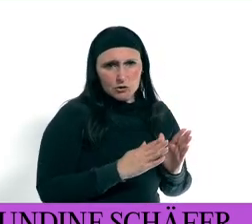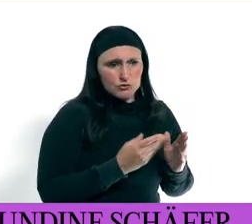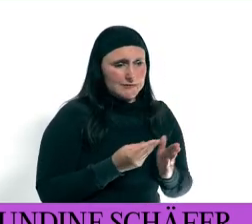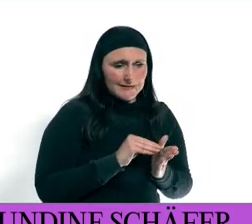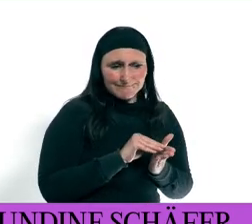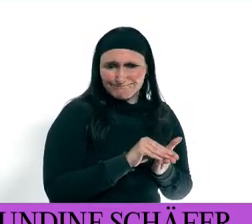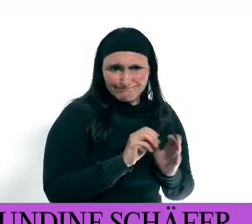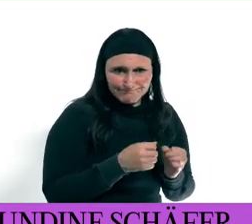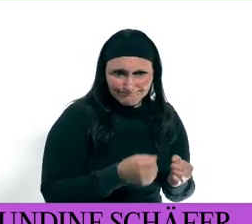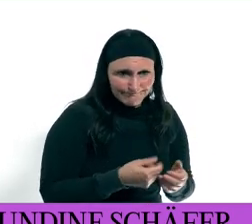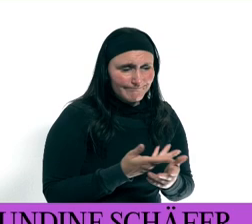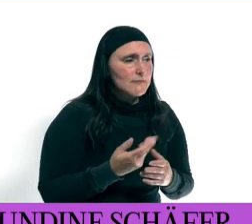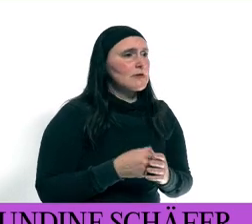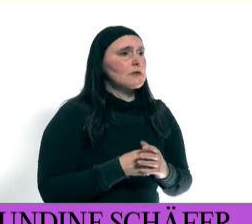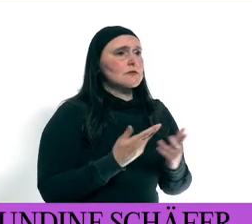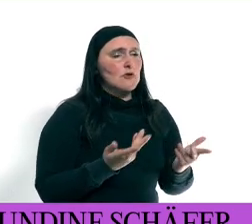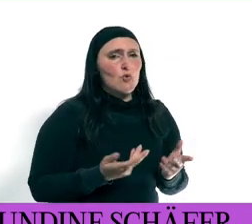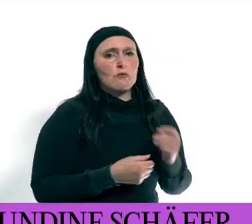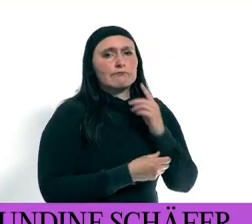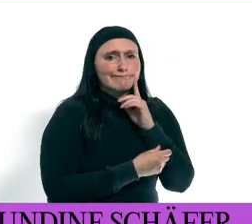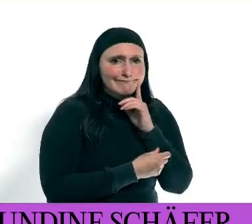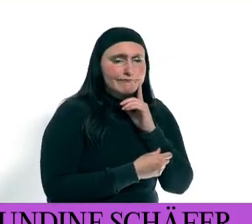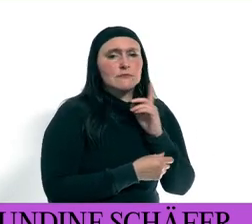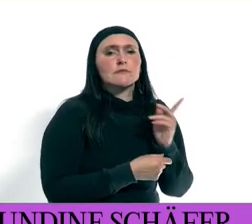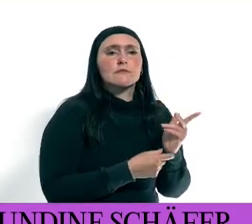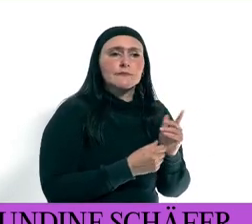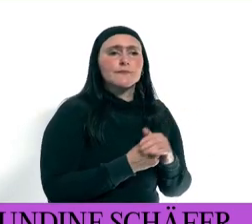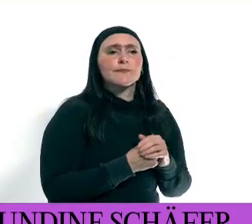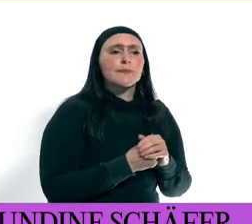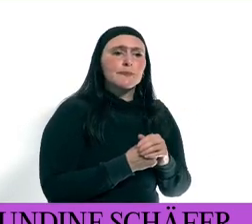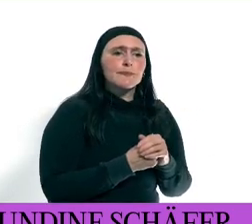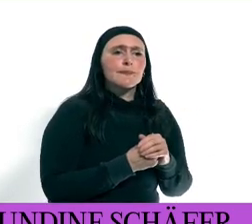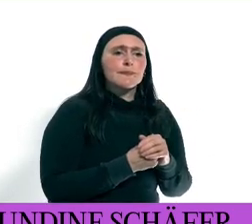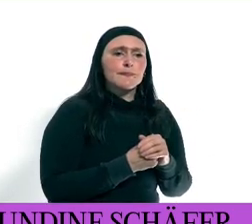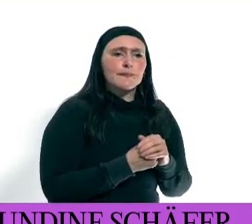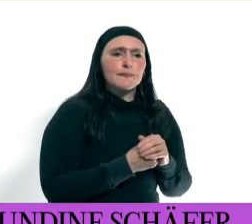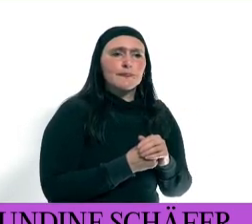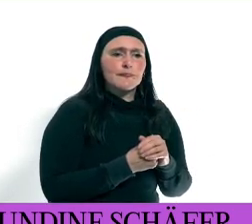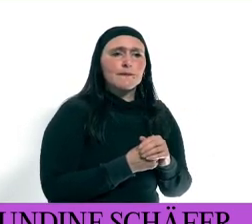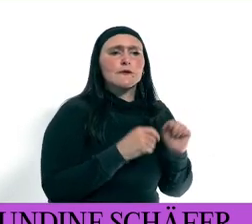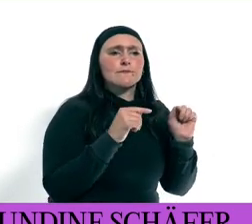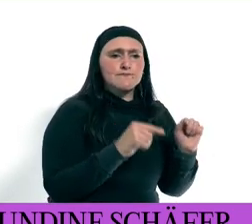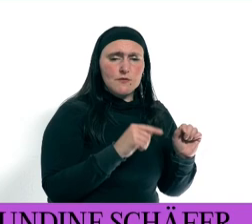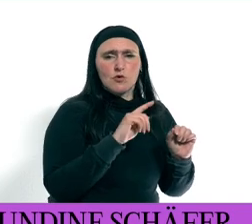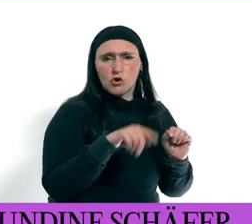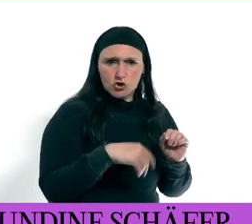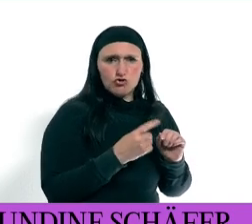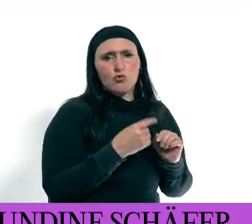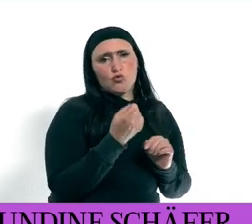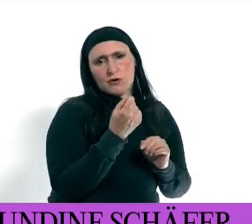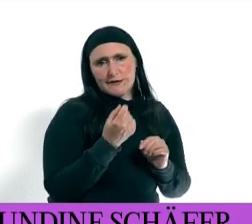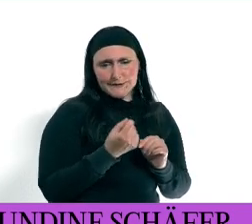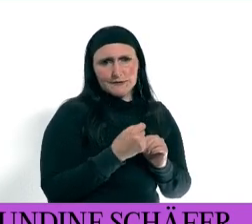Und and then, sich um also like das Haus und um die Pflanzen zu kümmern. Wir haben all of a